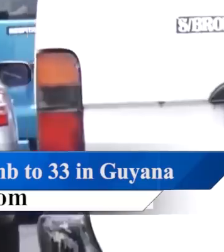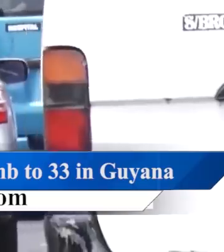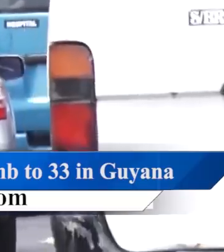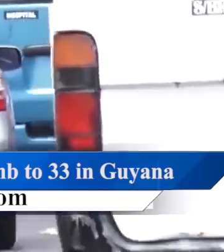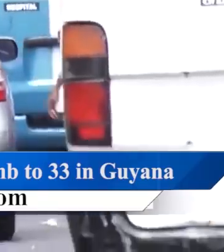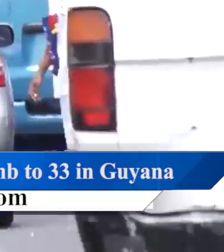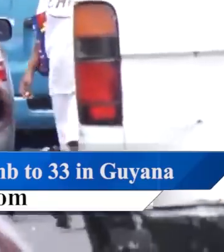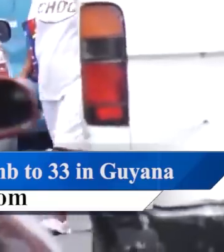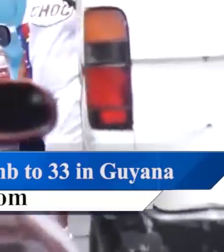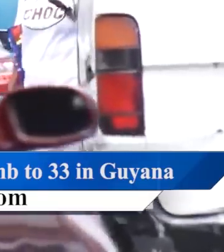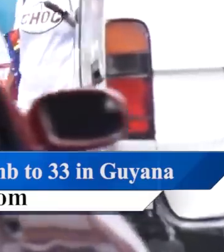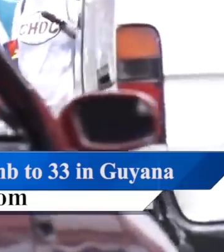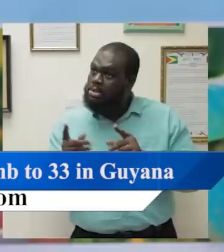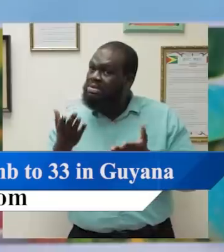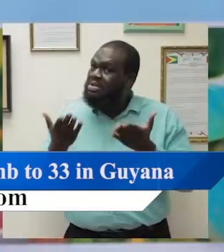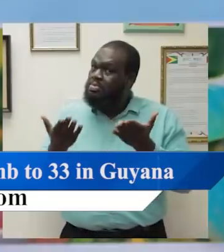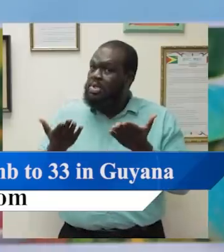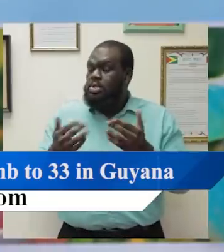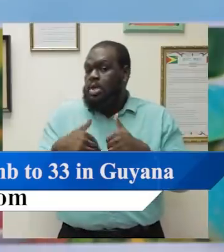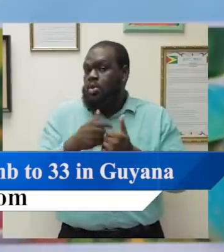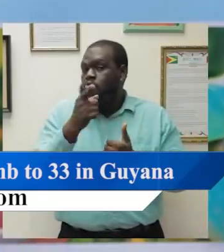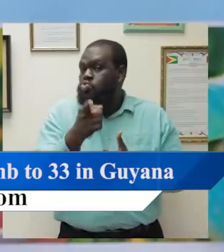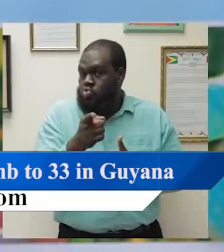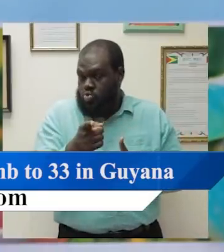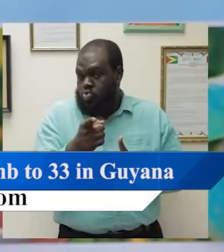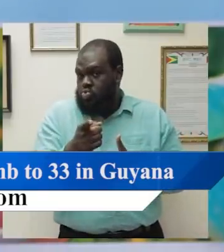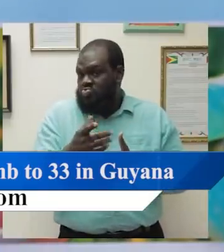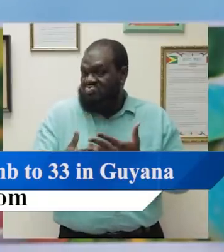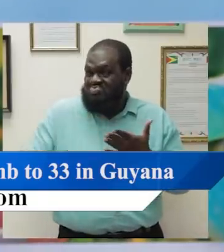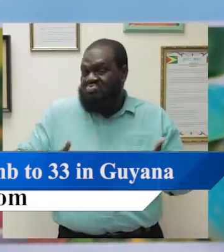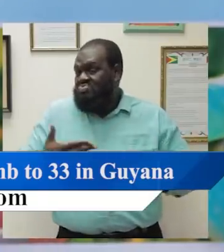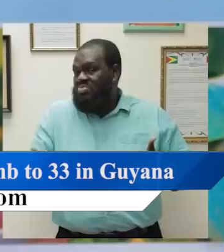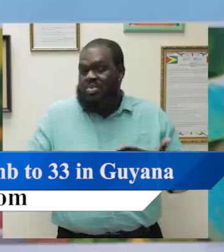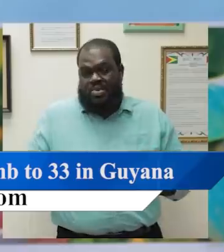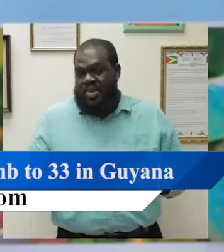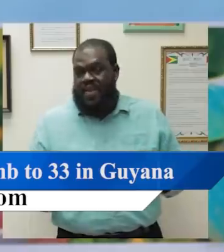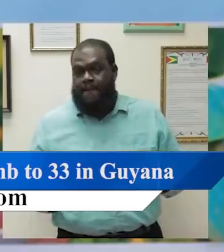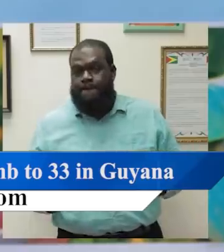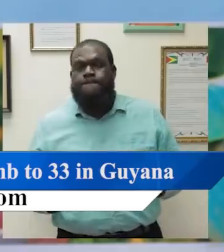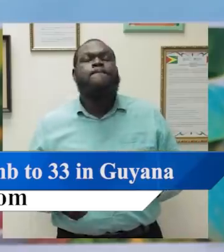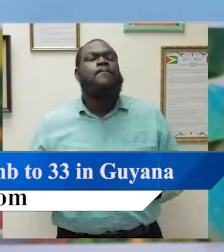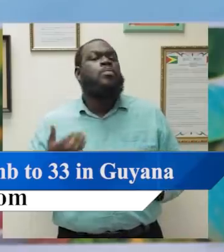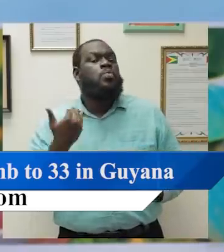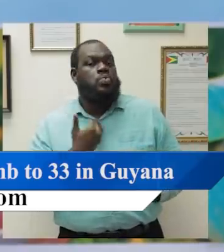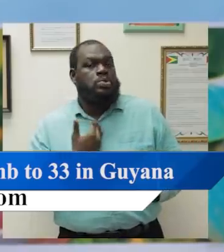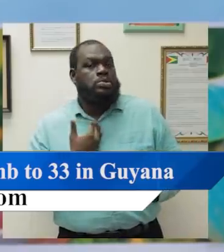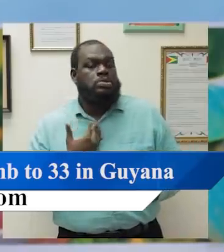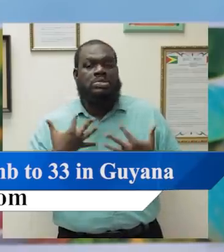will be based on the response of citizens. Fellow Guyanese, we in the health